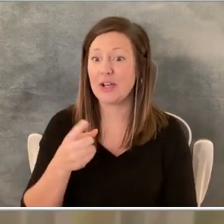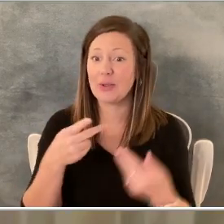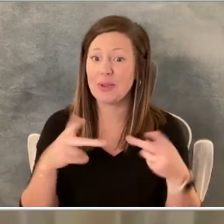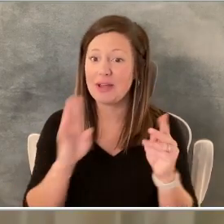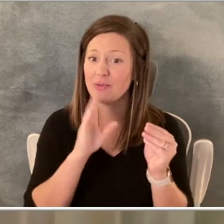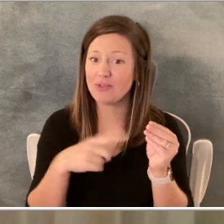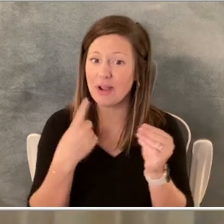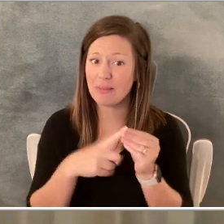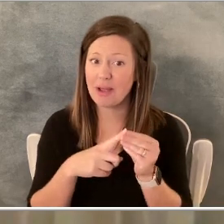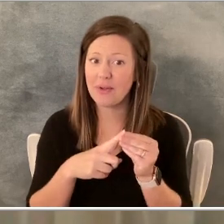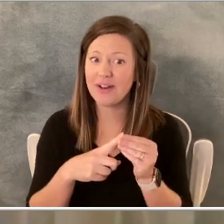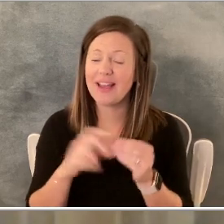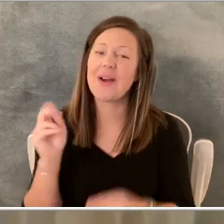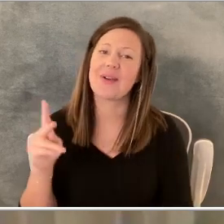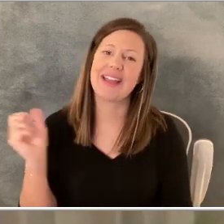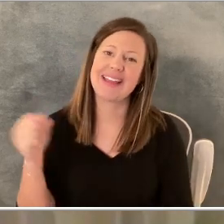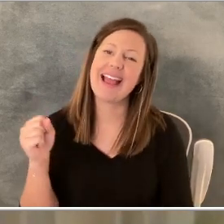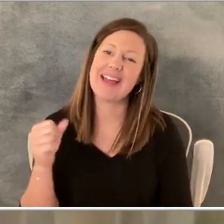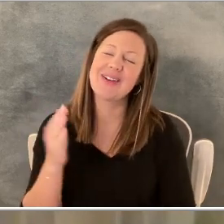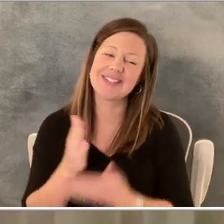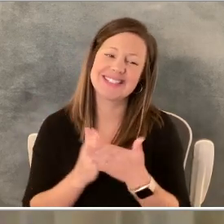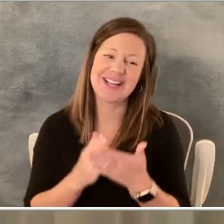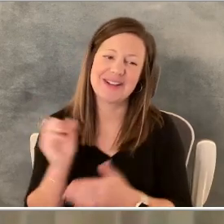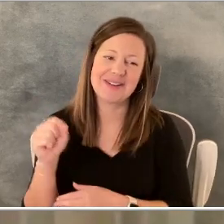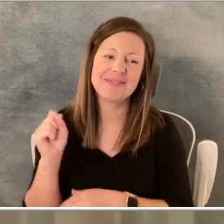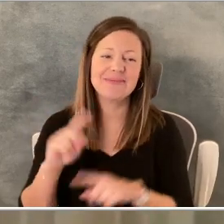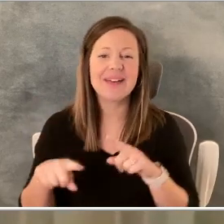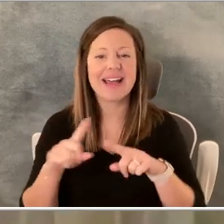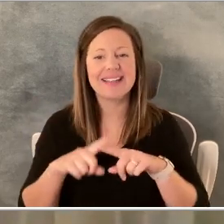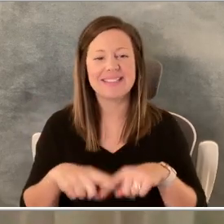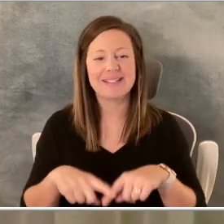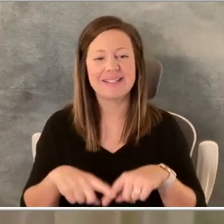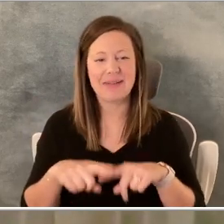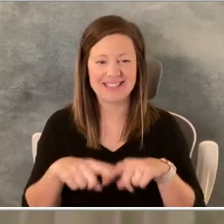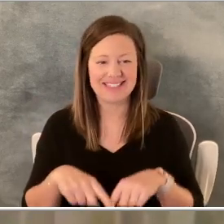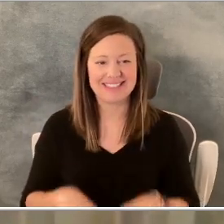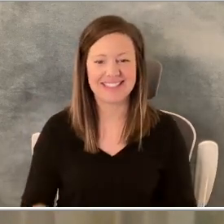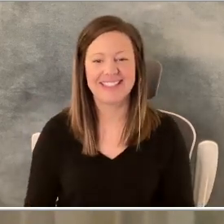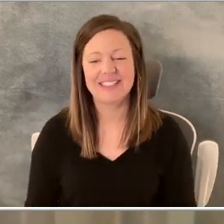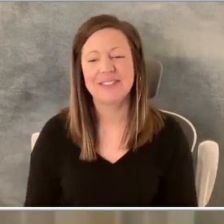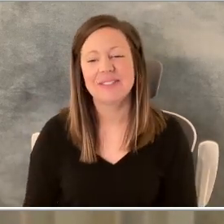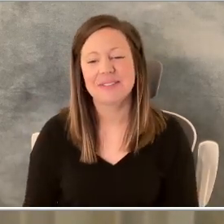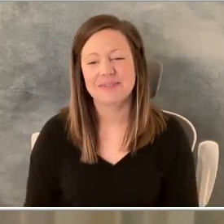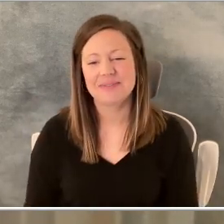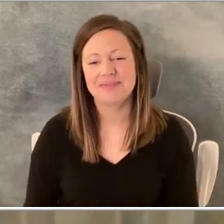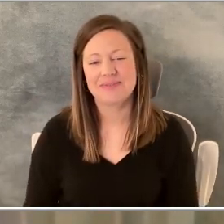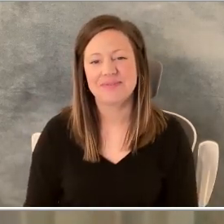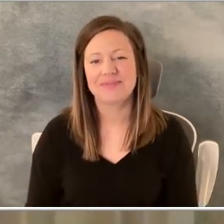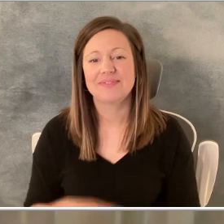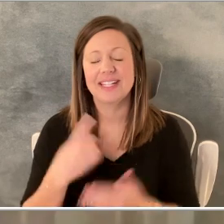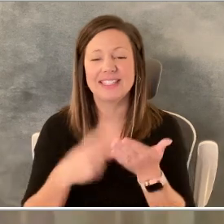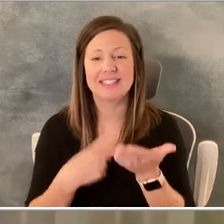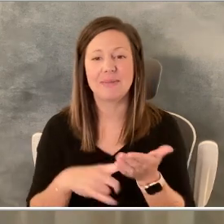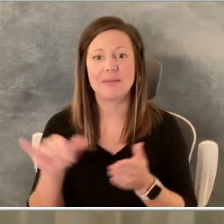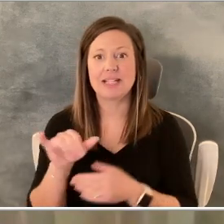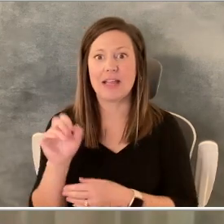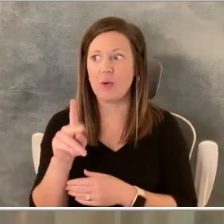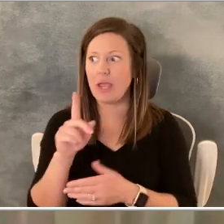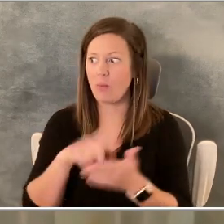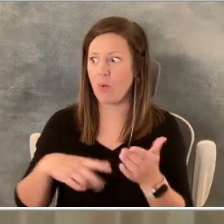Okay, yeah, there's some. I mean, it just depends, because sometimes it's, okay, what shirt did you wear that